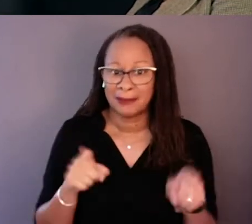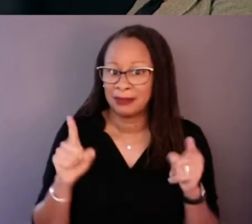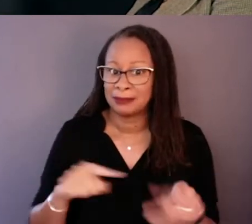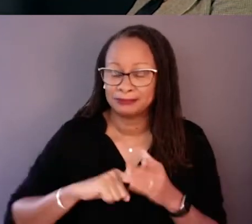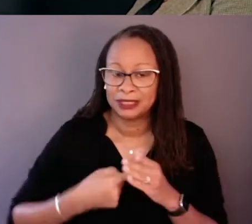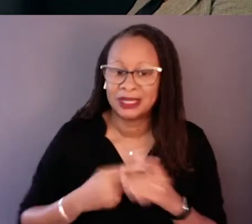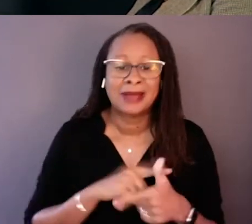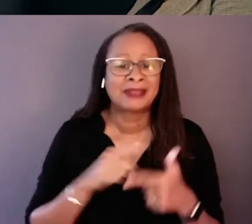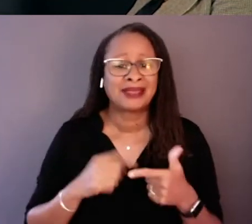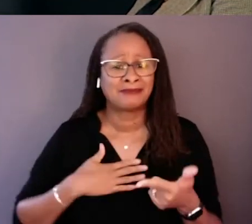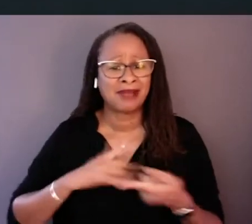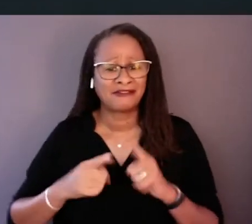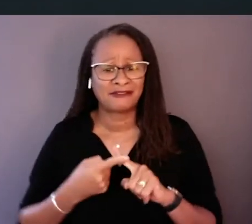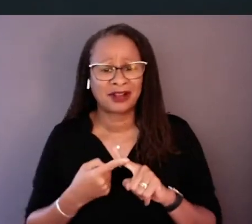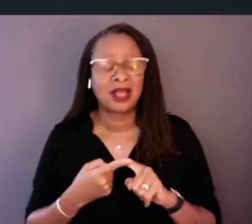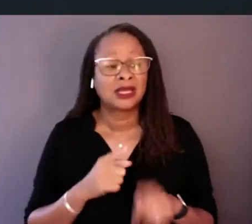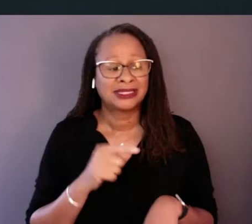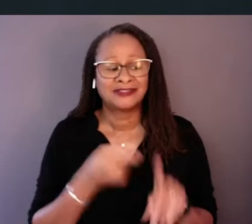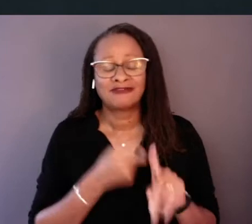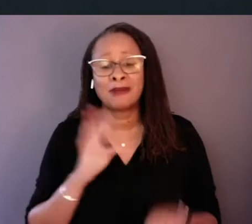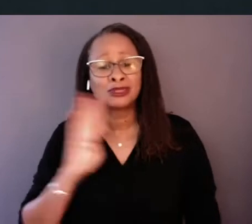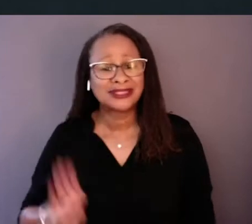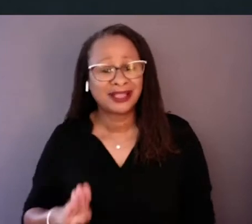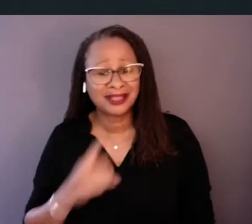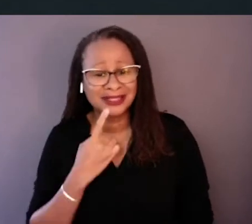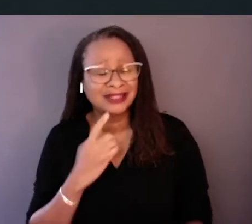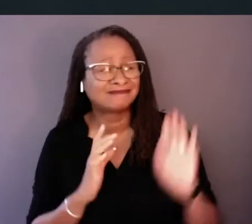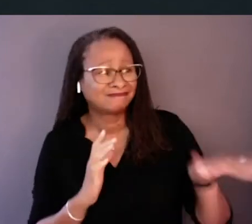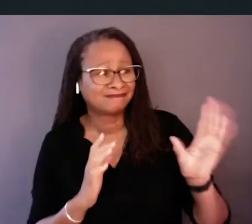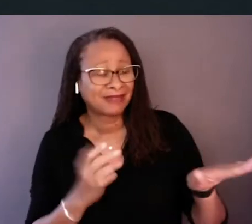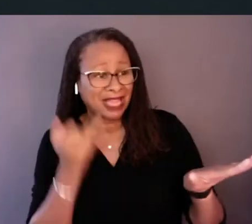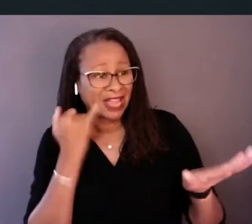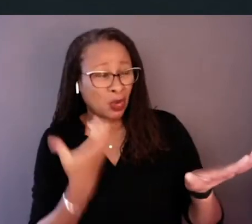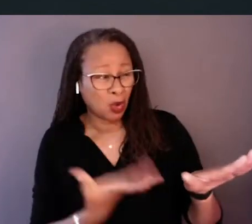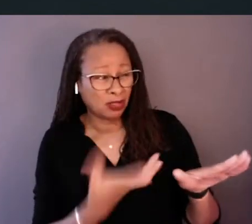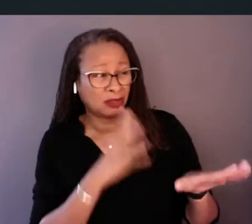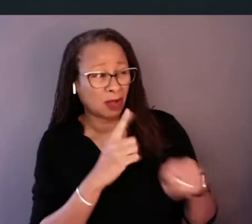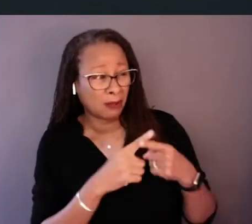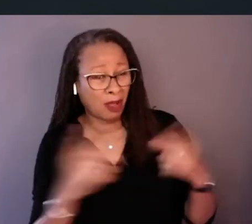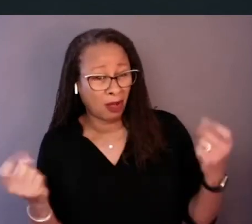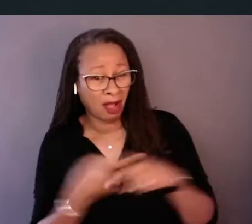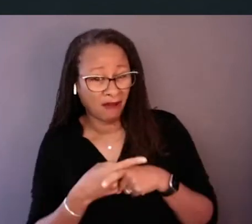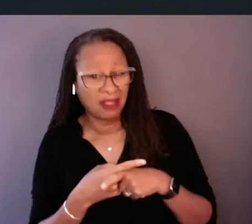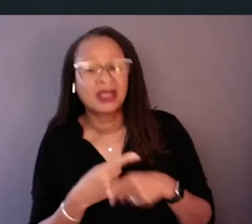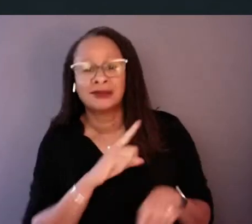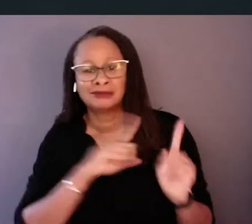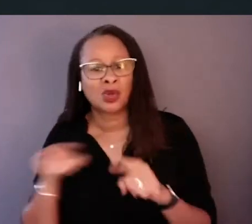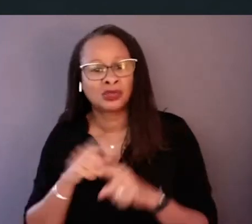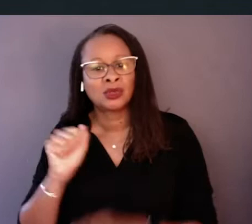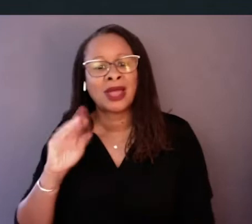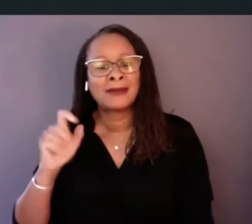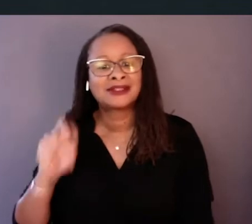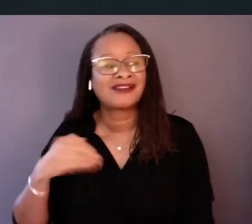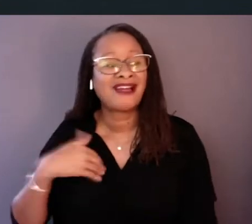then a friend of mine, who's Brazilian, he said, if you want to cover a conflict, why don't you go to the Amazon? There's a war going on